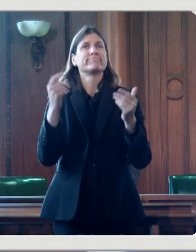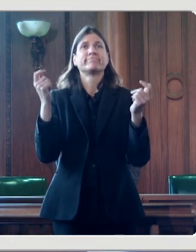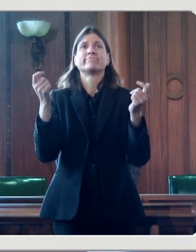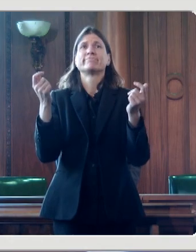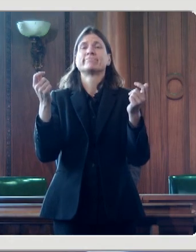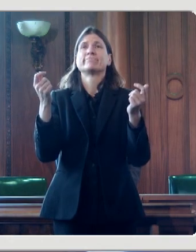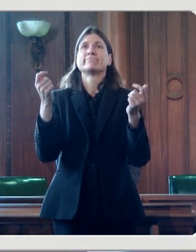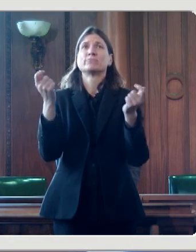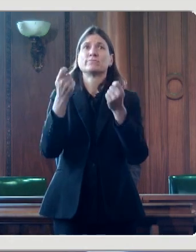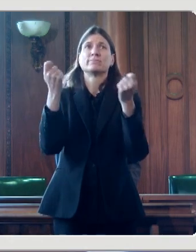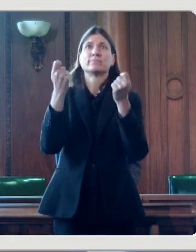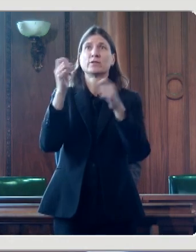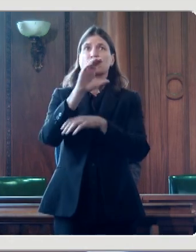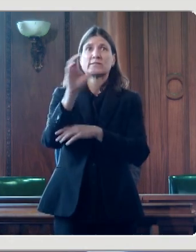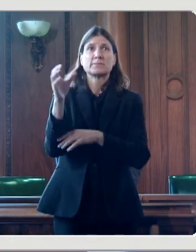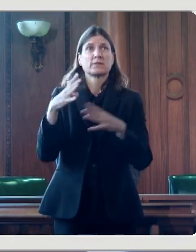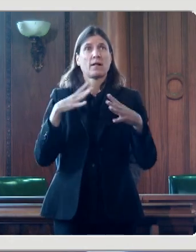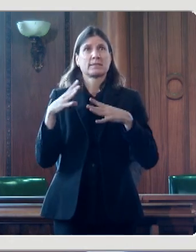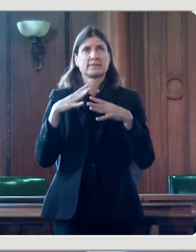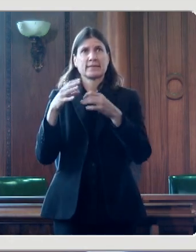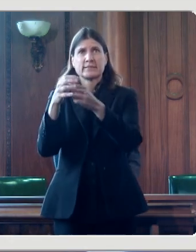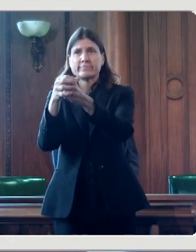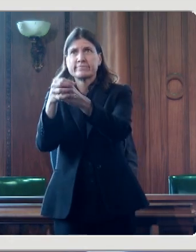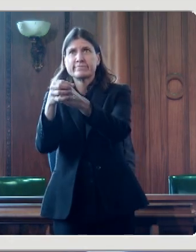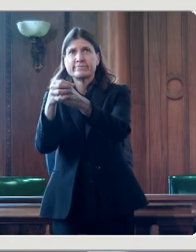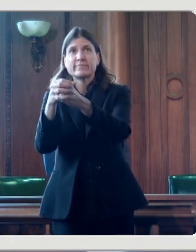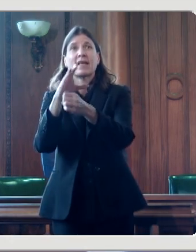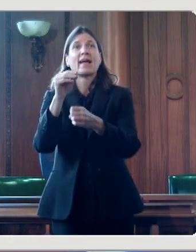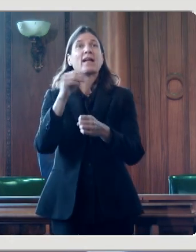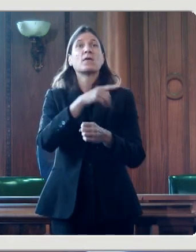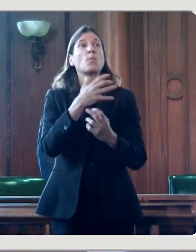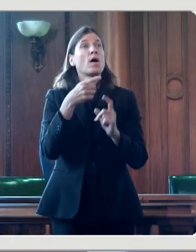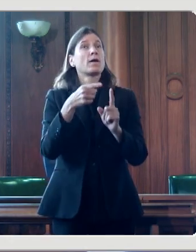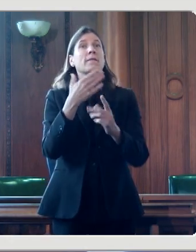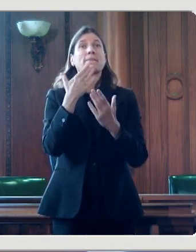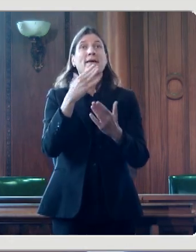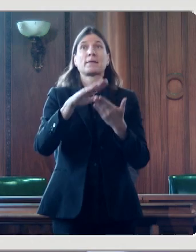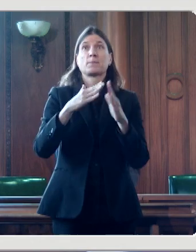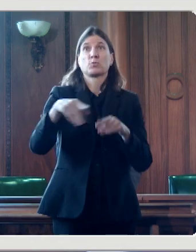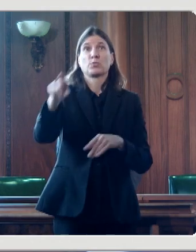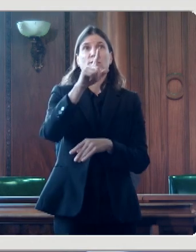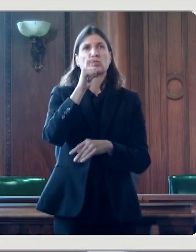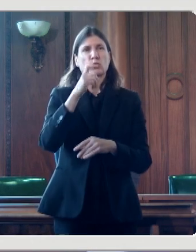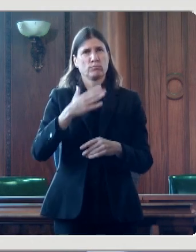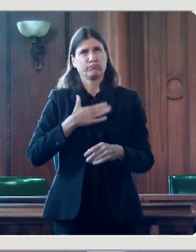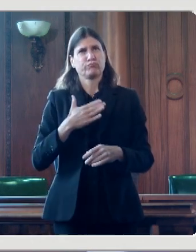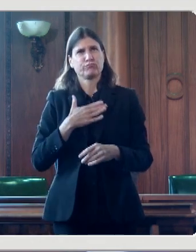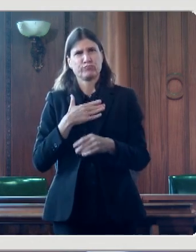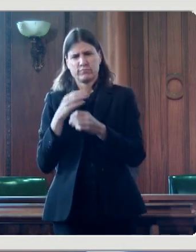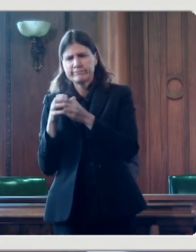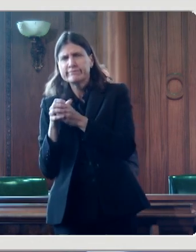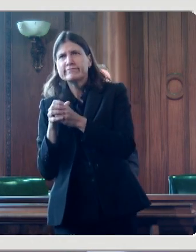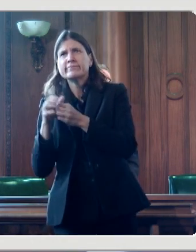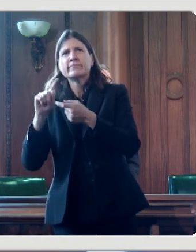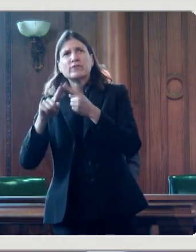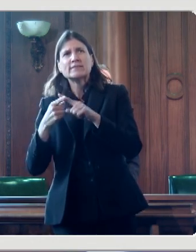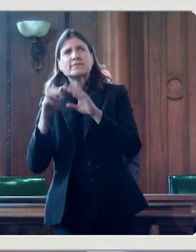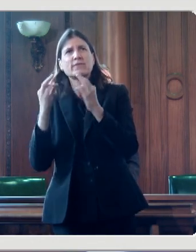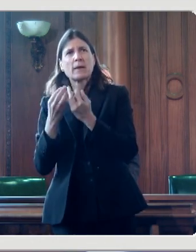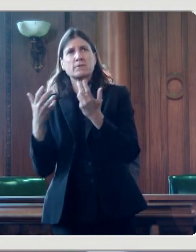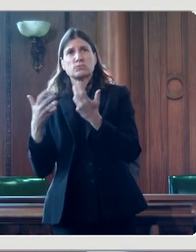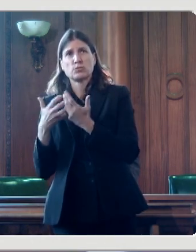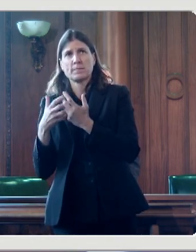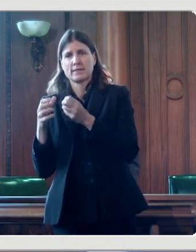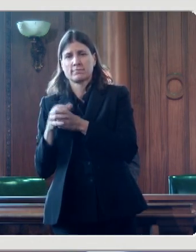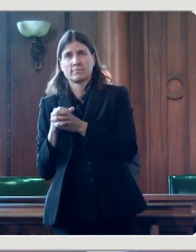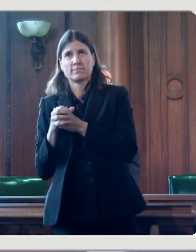to follow the guidance and elected either to travel or be with others outside your households, please realize that you